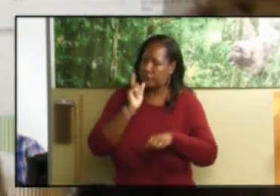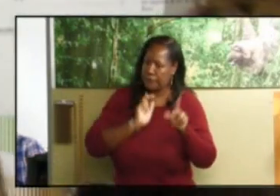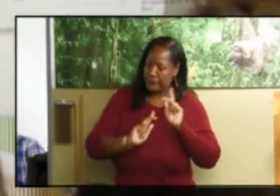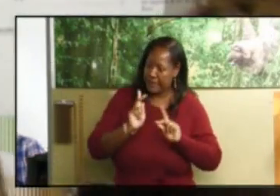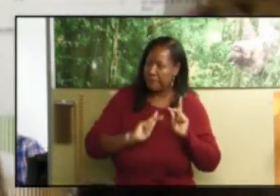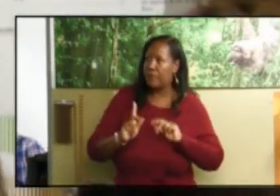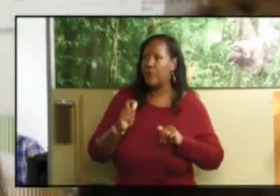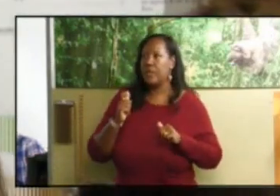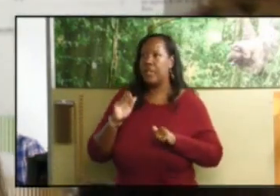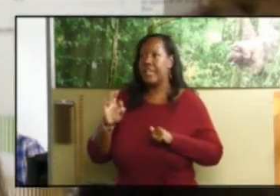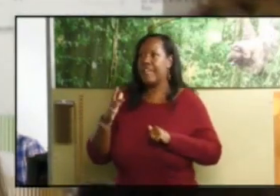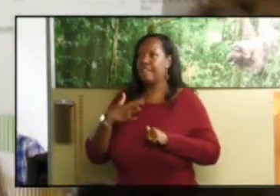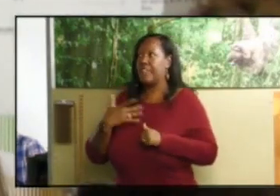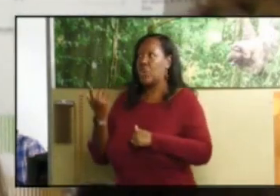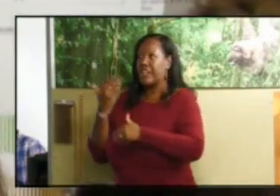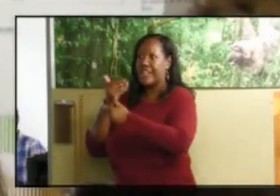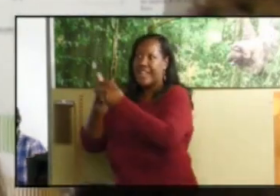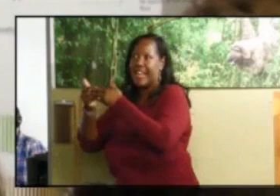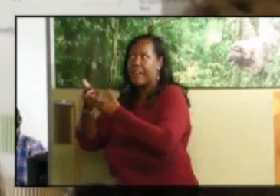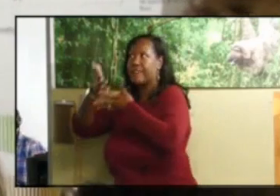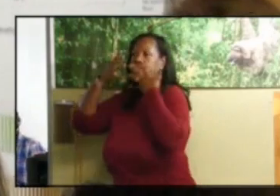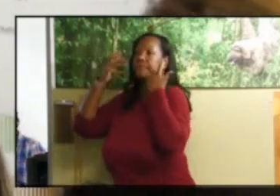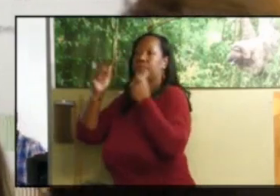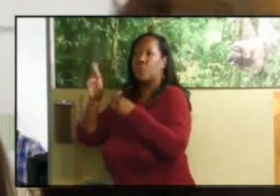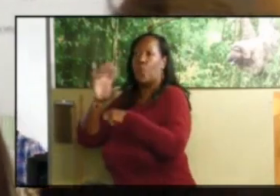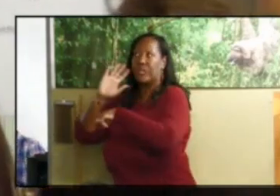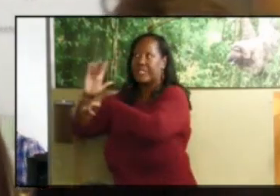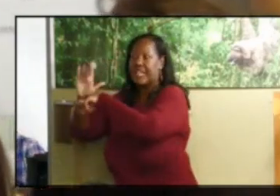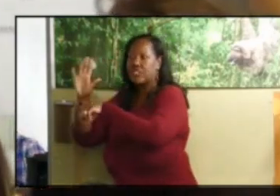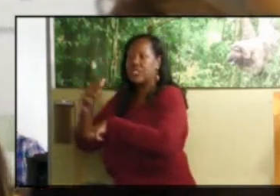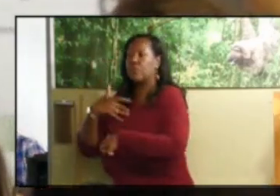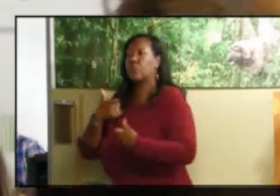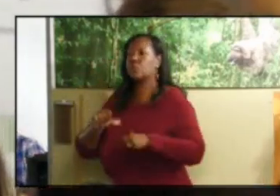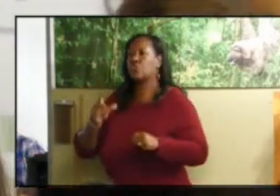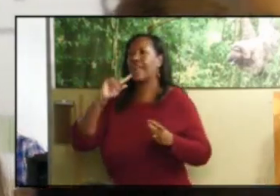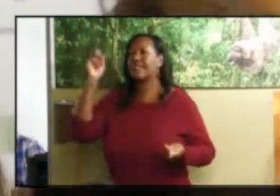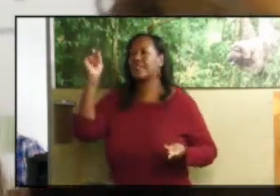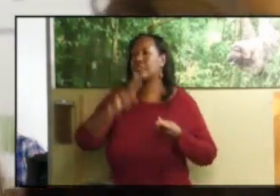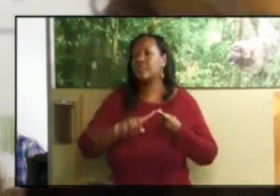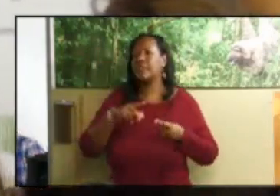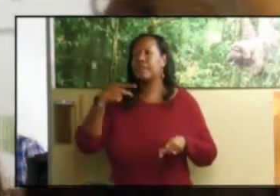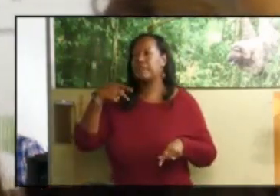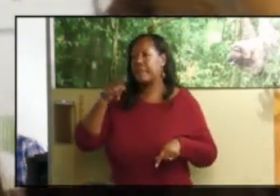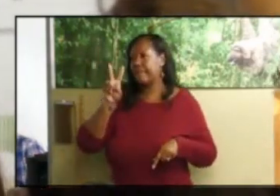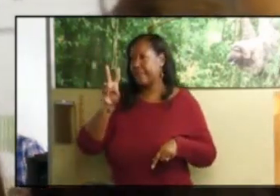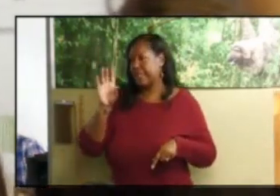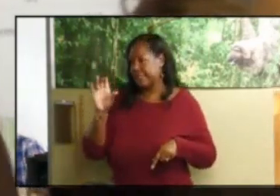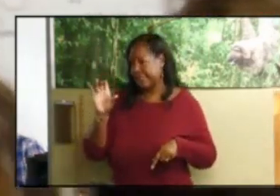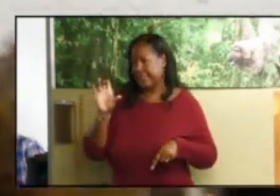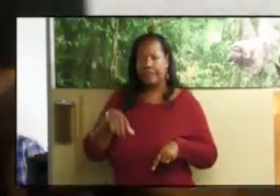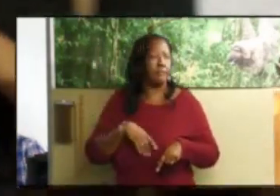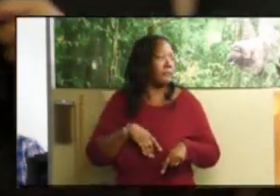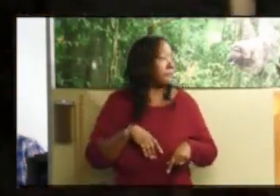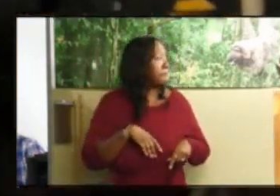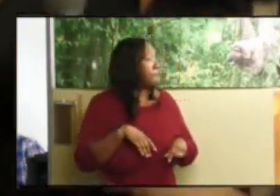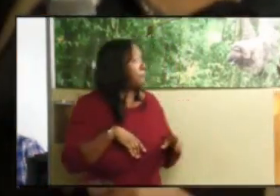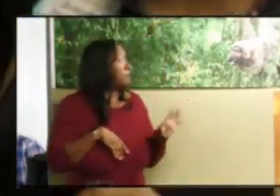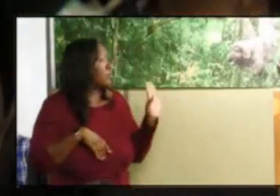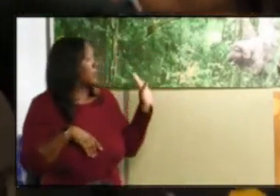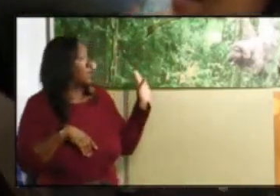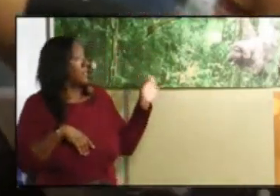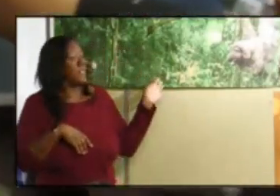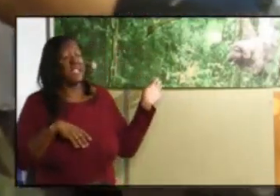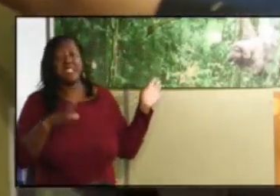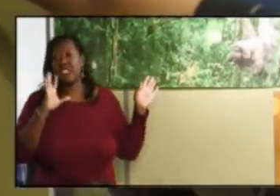material, being around it. So we're trying to eliminate PVC, polyvinyl chloride. So this is an example of a mural